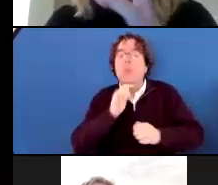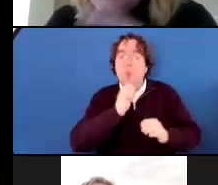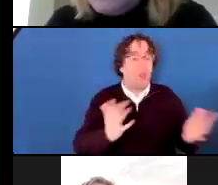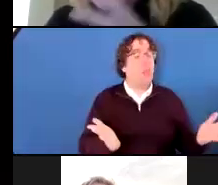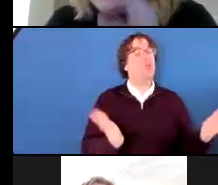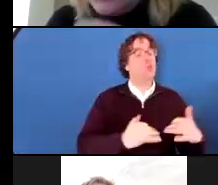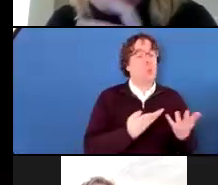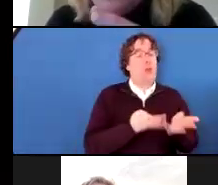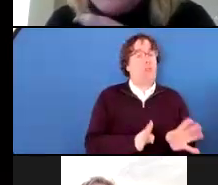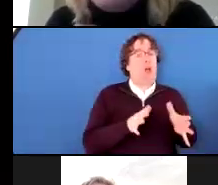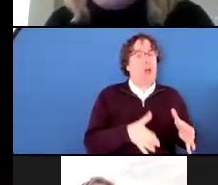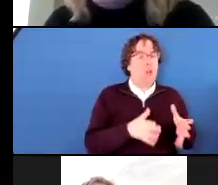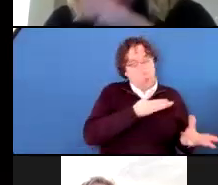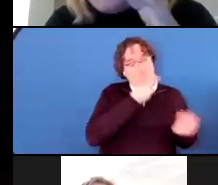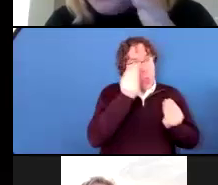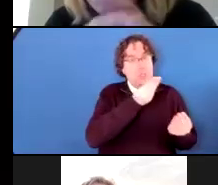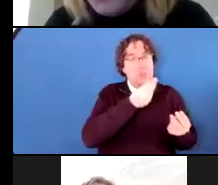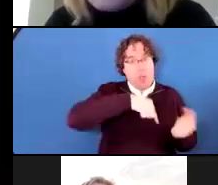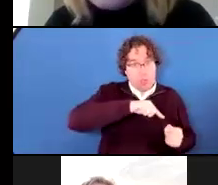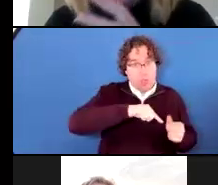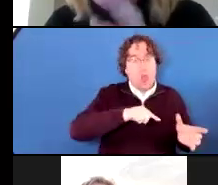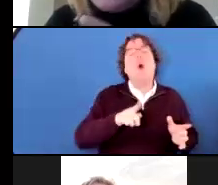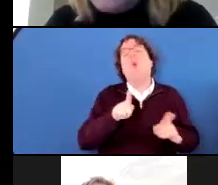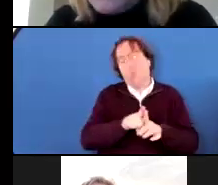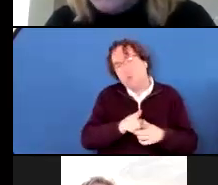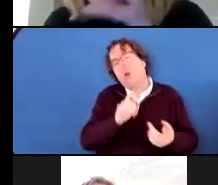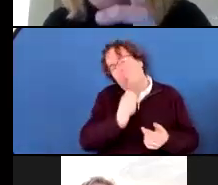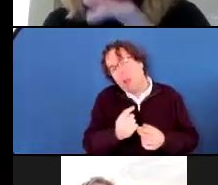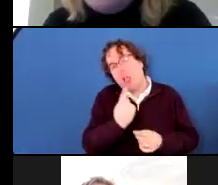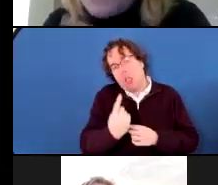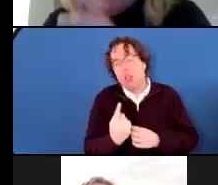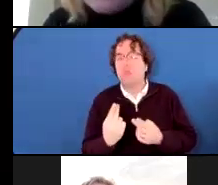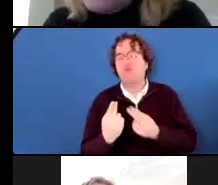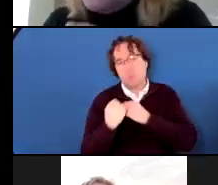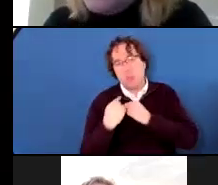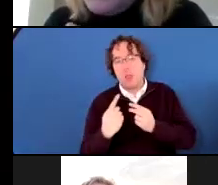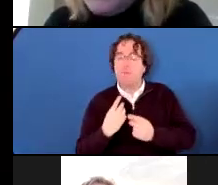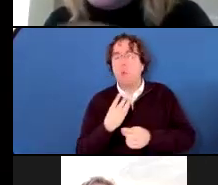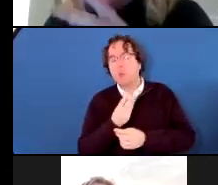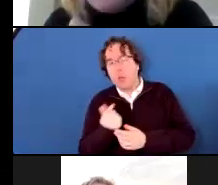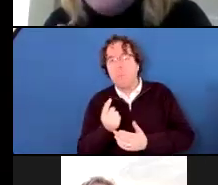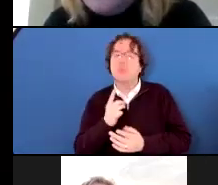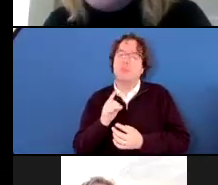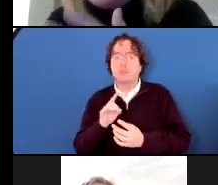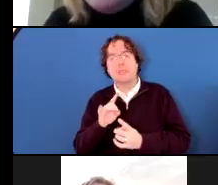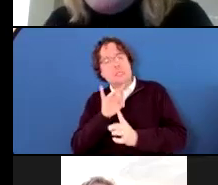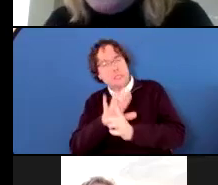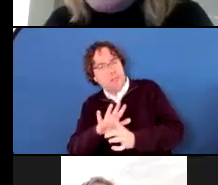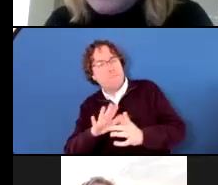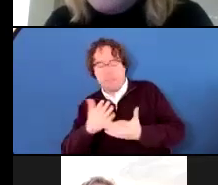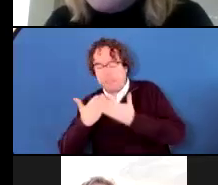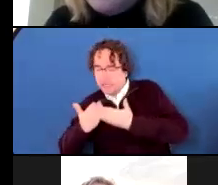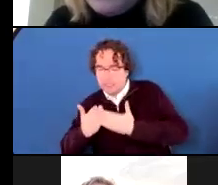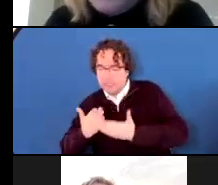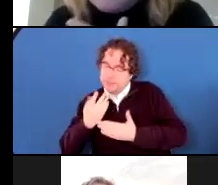and experience your leadership learning. But you will also be responsible for self-directing your learning as well taking